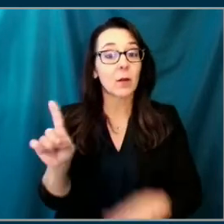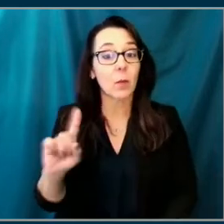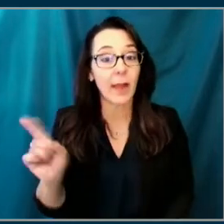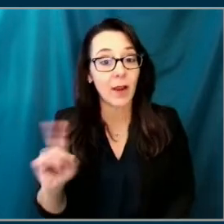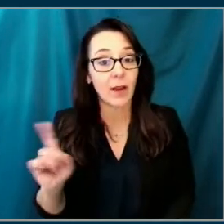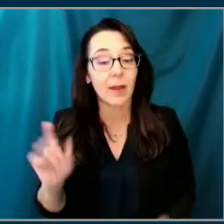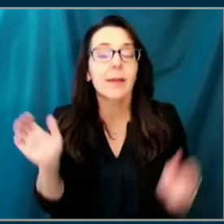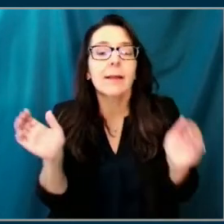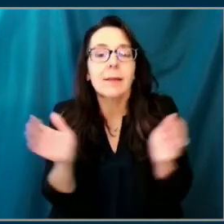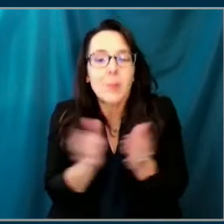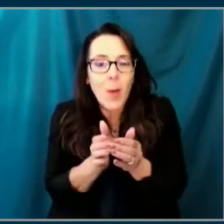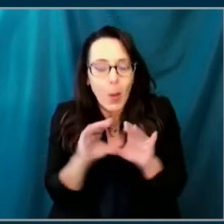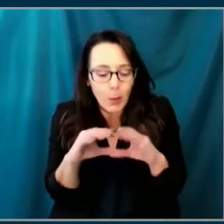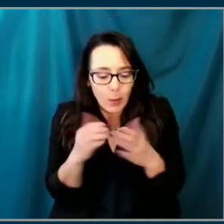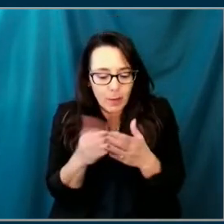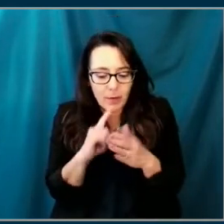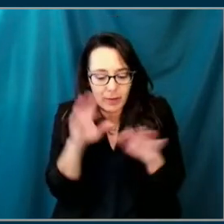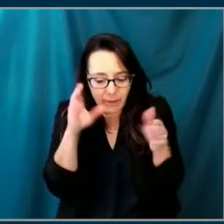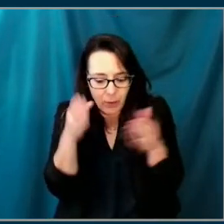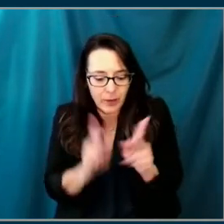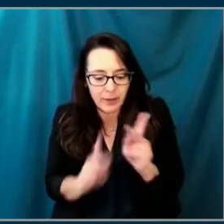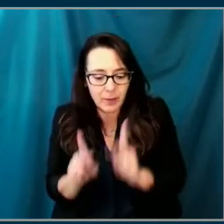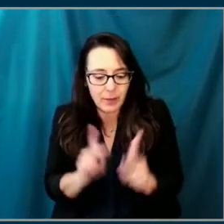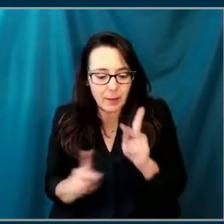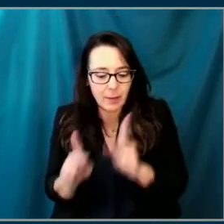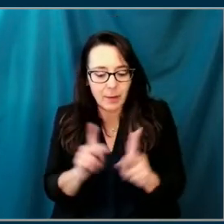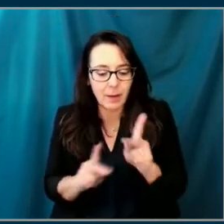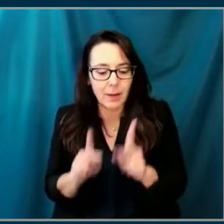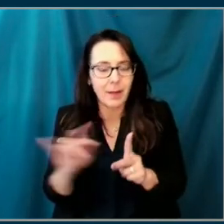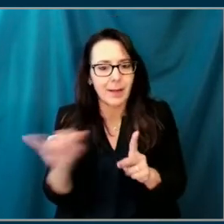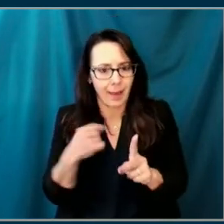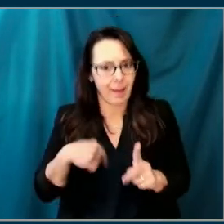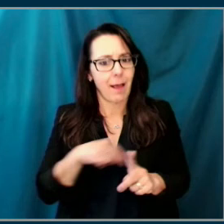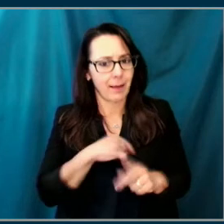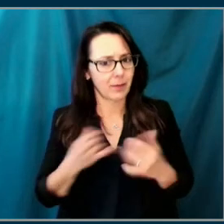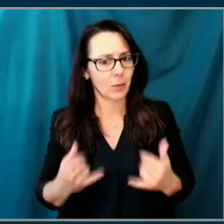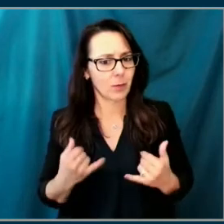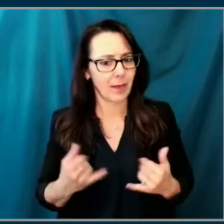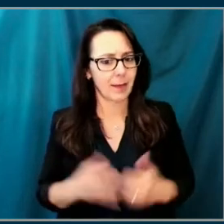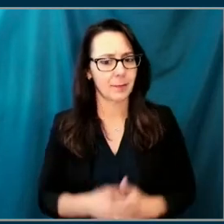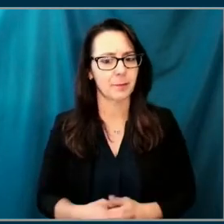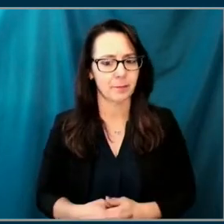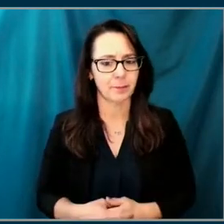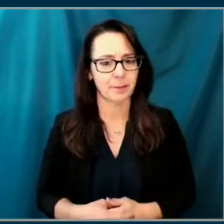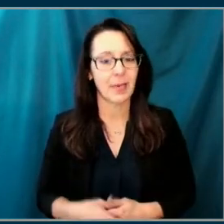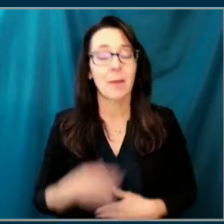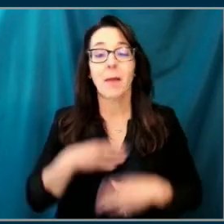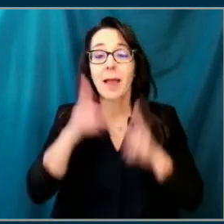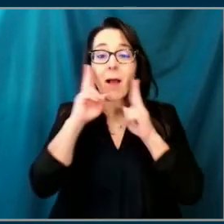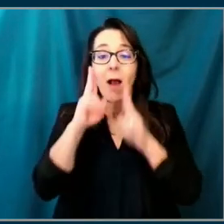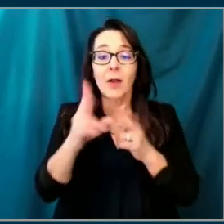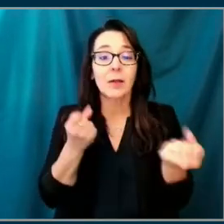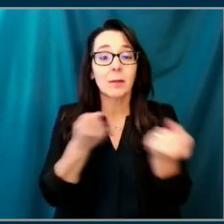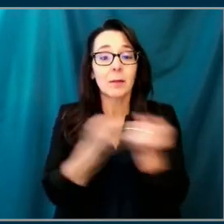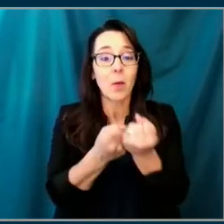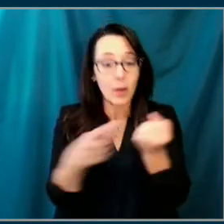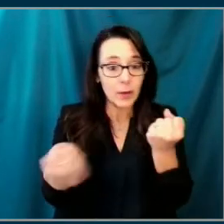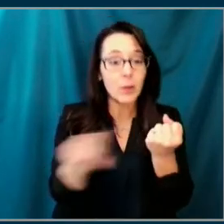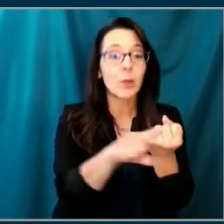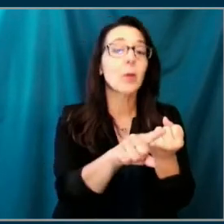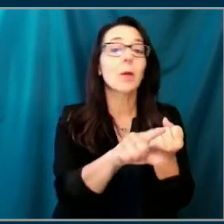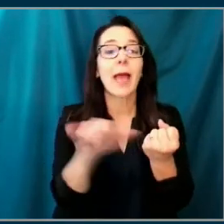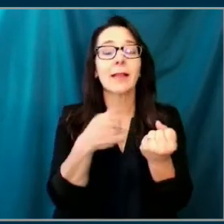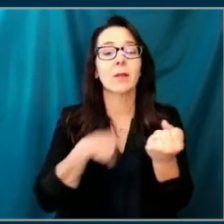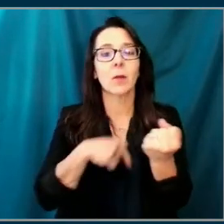of dedicated people like all of us here today. It is my honor to stand by you as we push